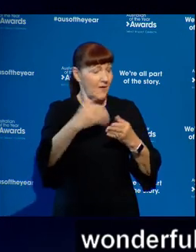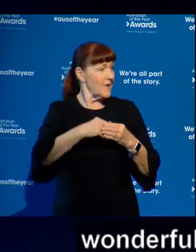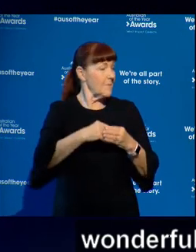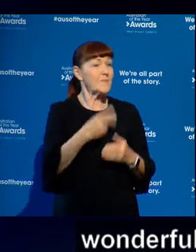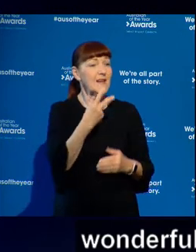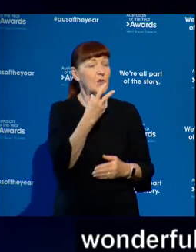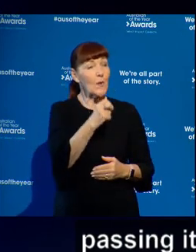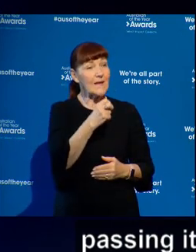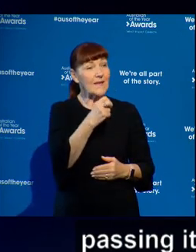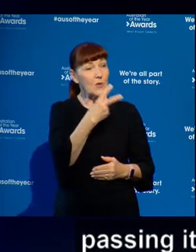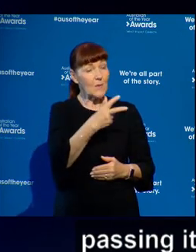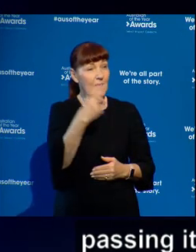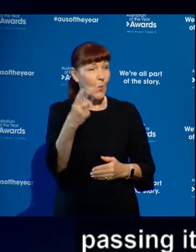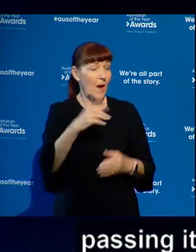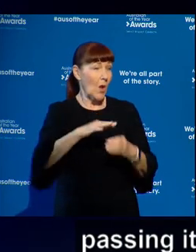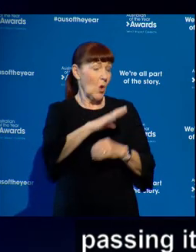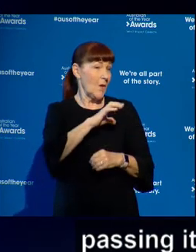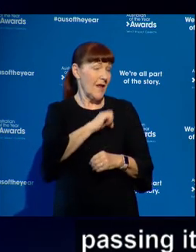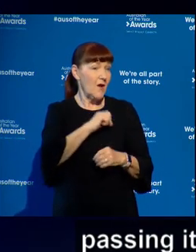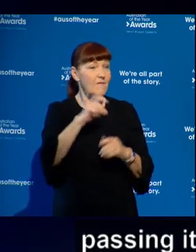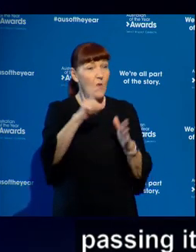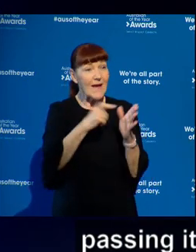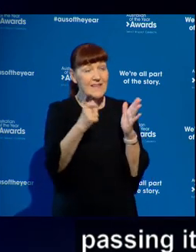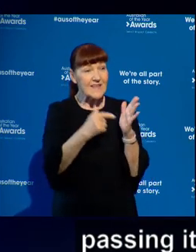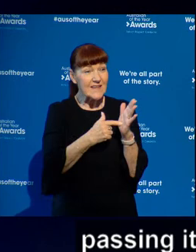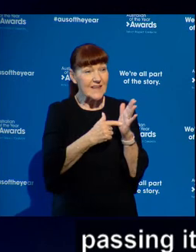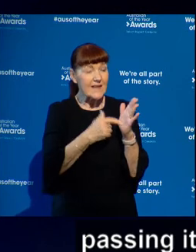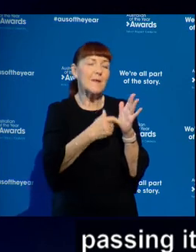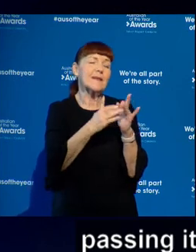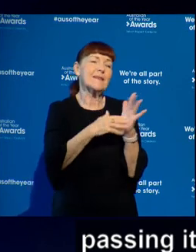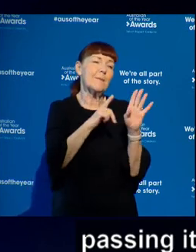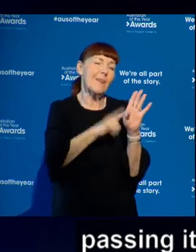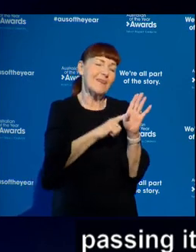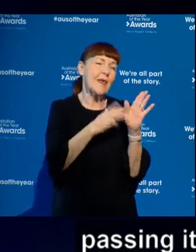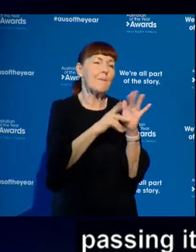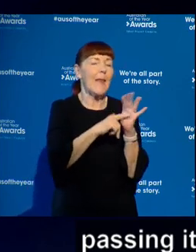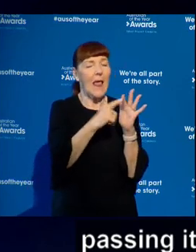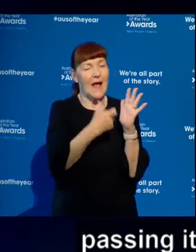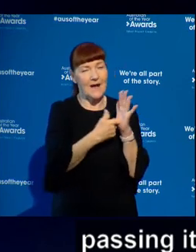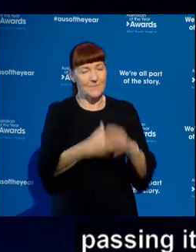The 2021 local hero for the ACT is Timothy Miller.